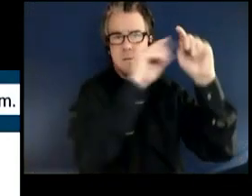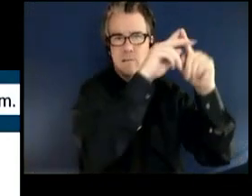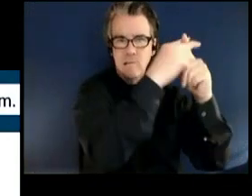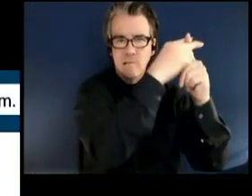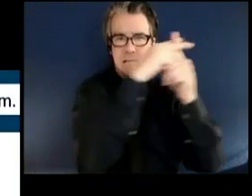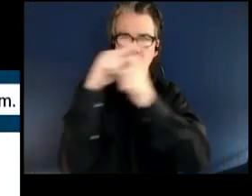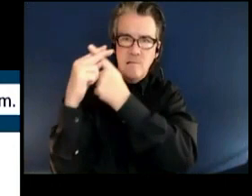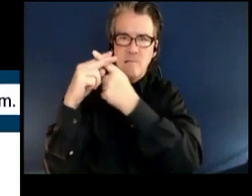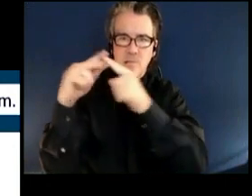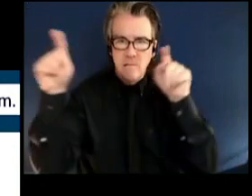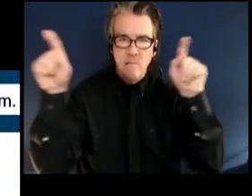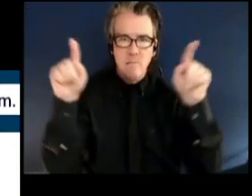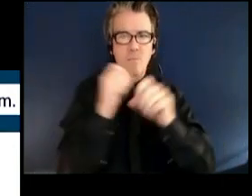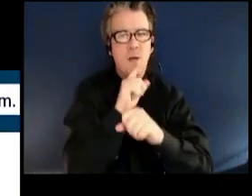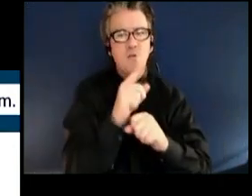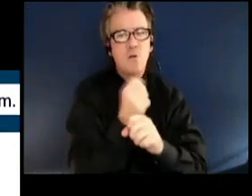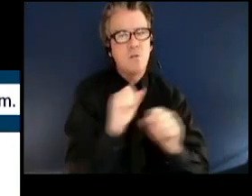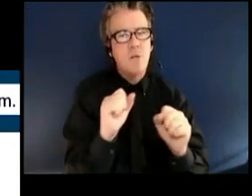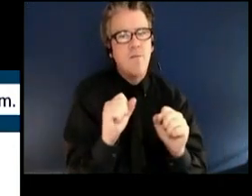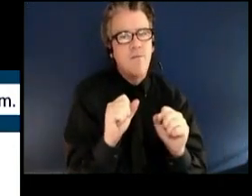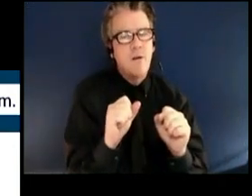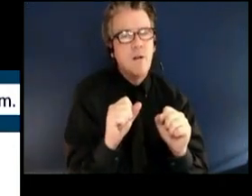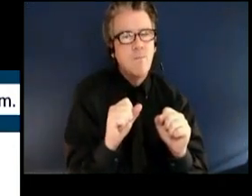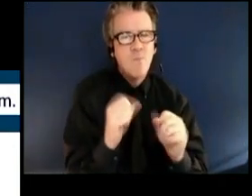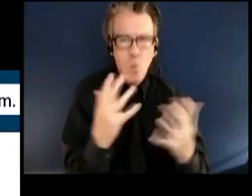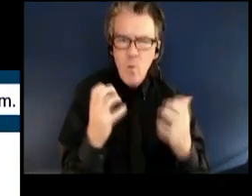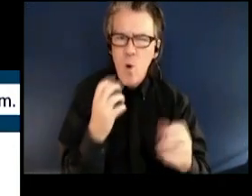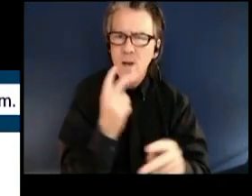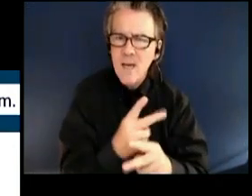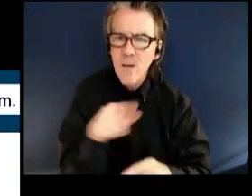safe. Let's go to our next slide.